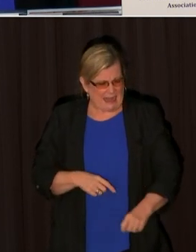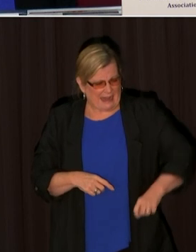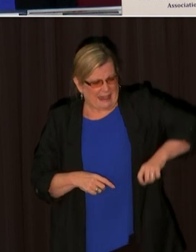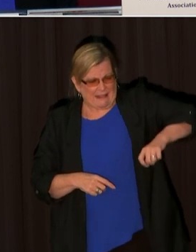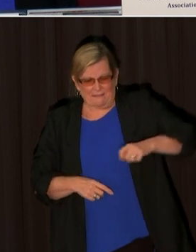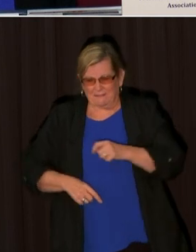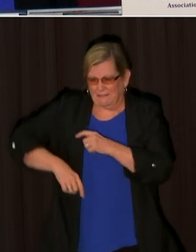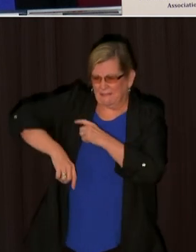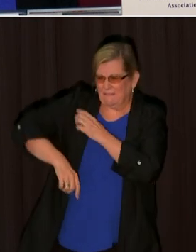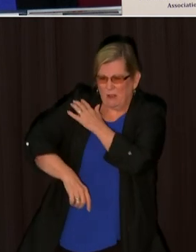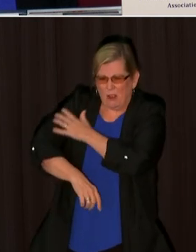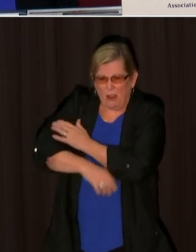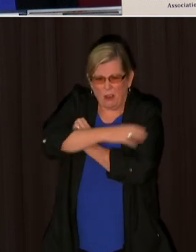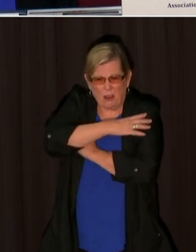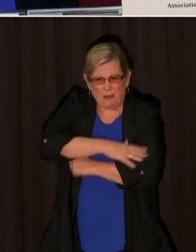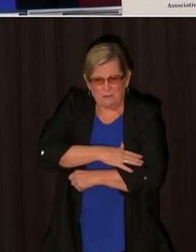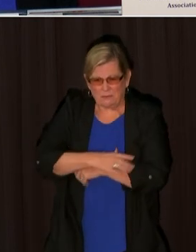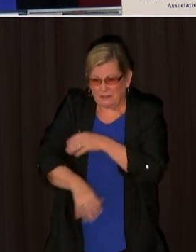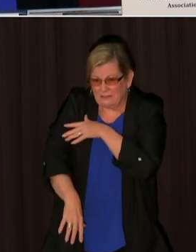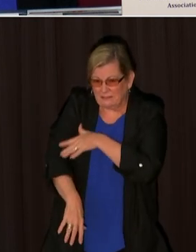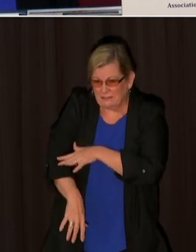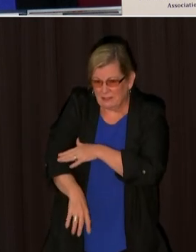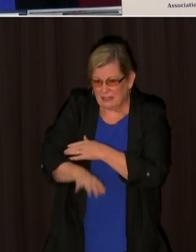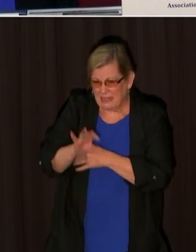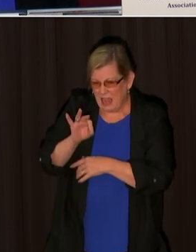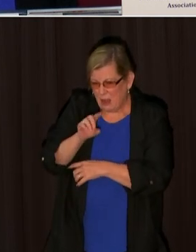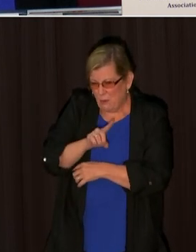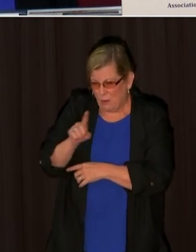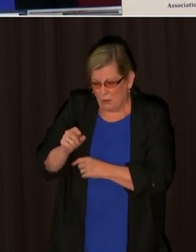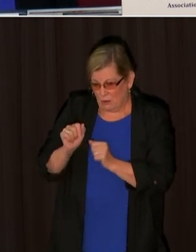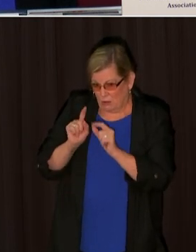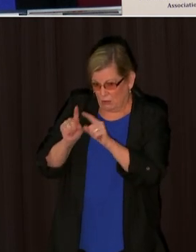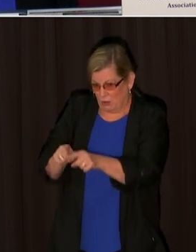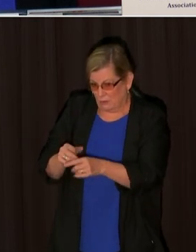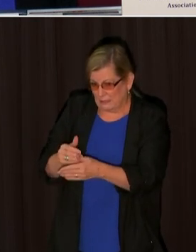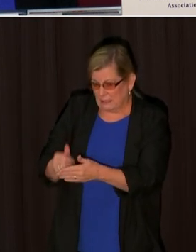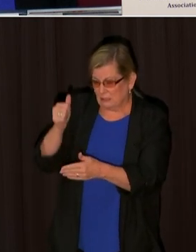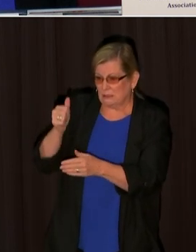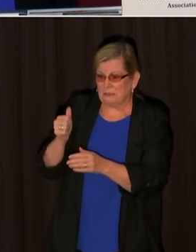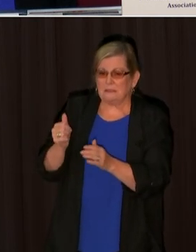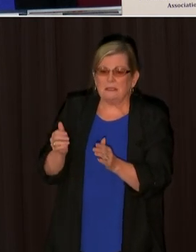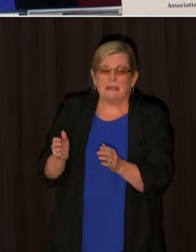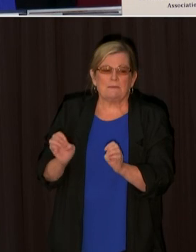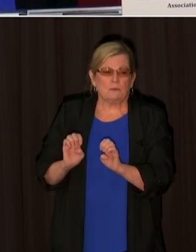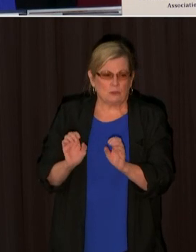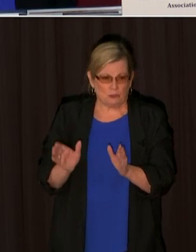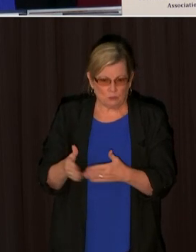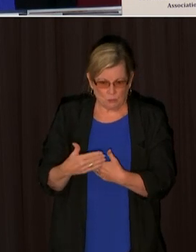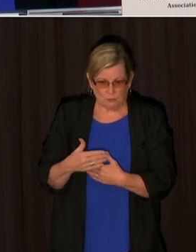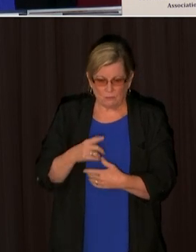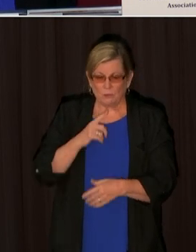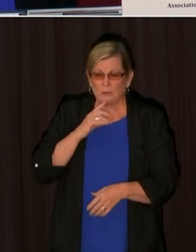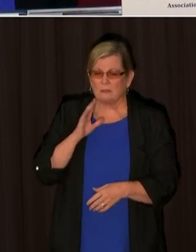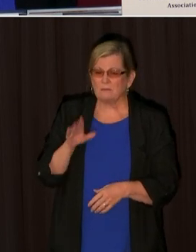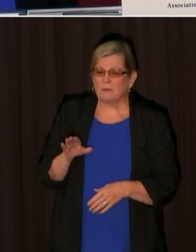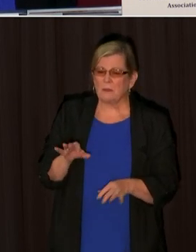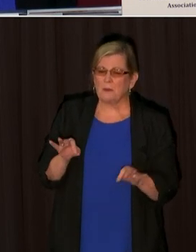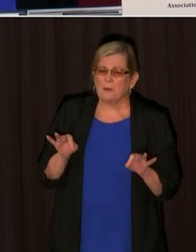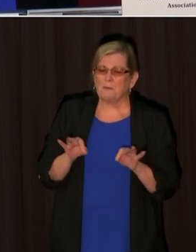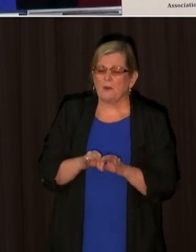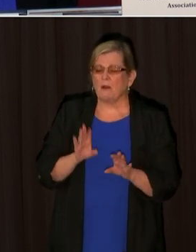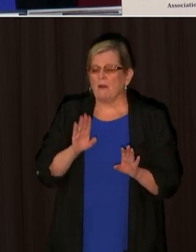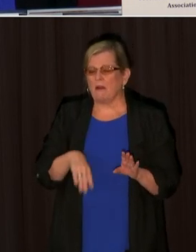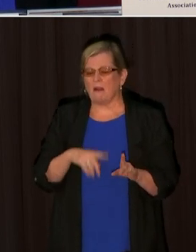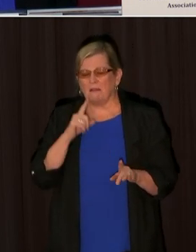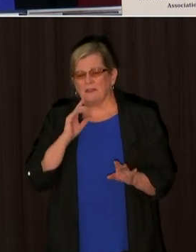calling 911 or visiting your nearest emergency department. It is important to remember that delaying your medical treatment could make your